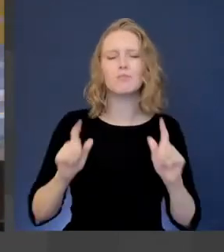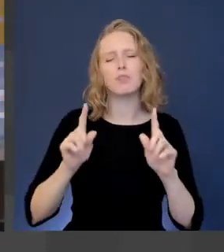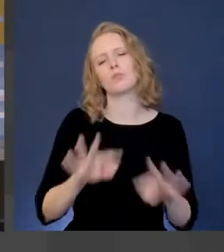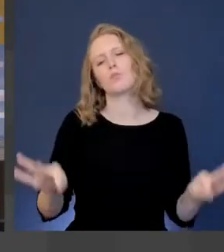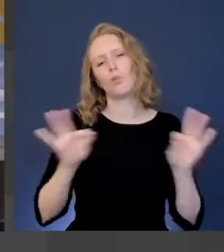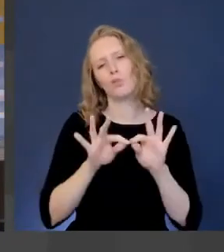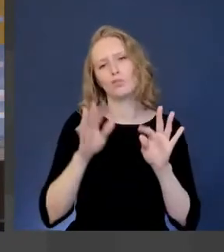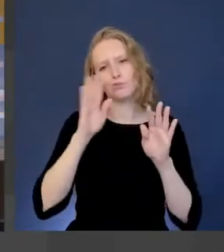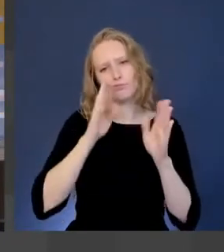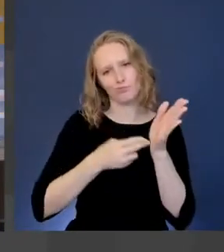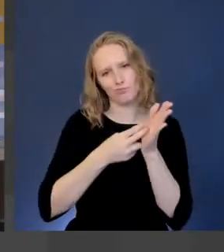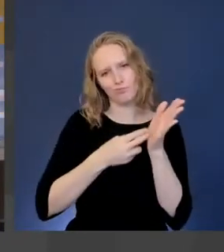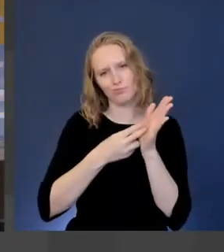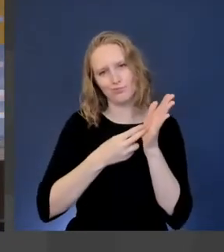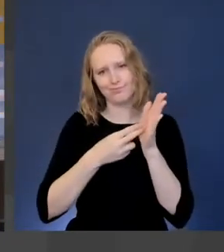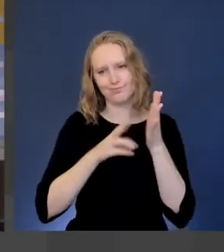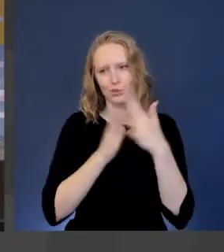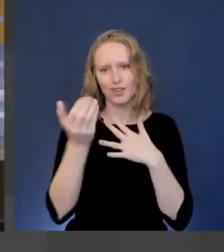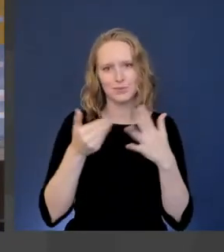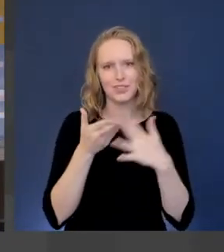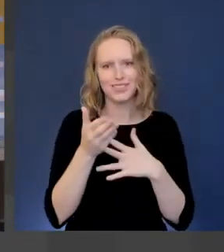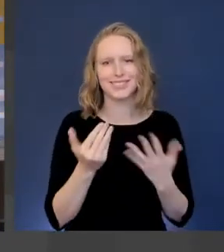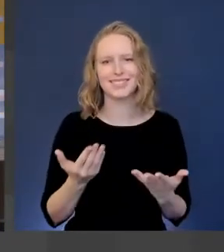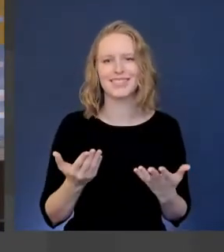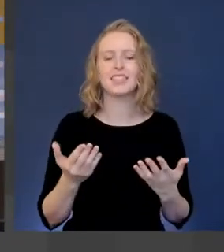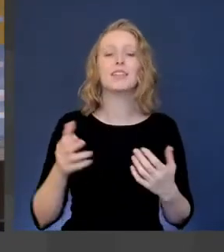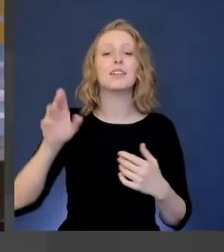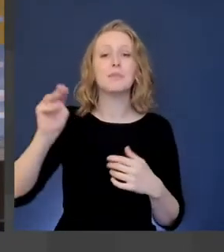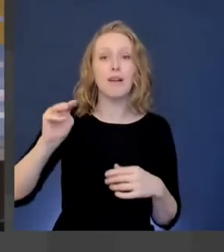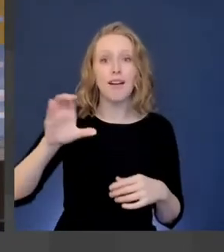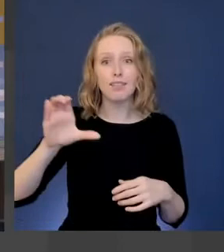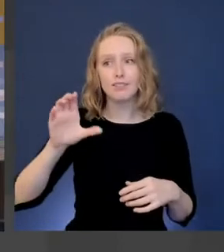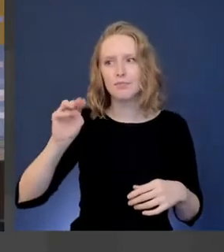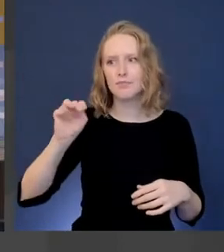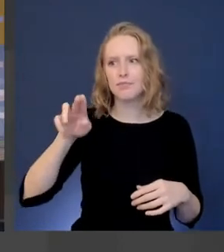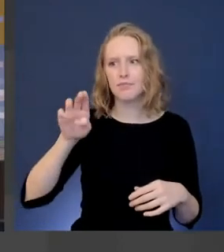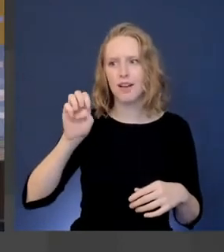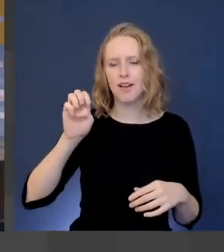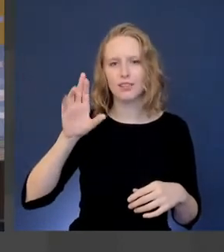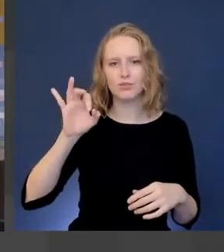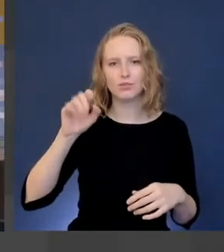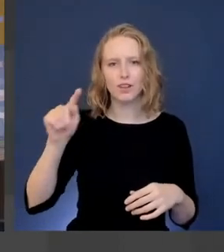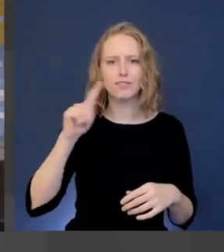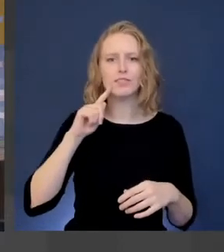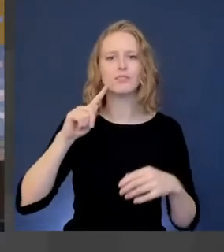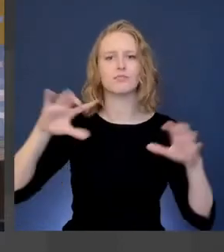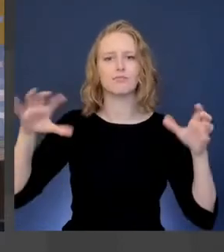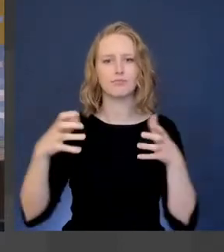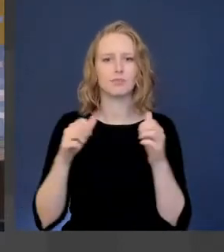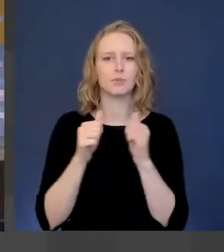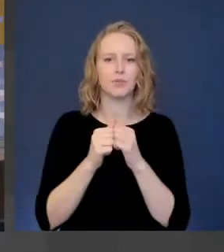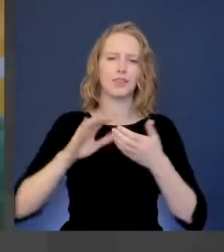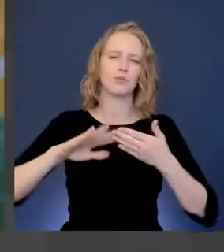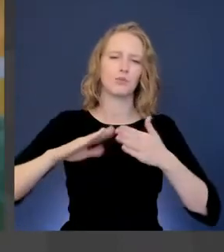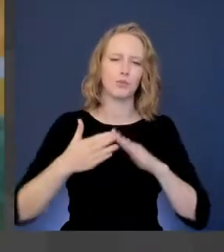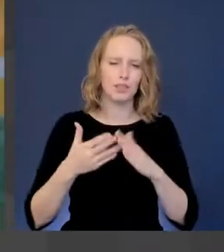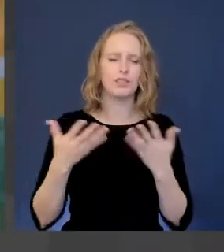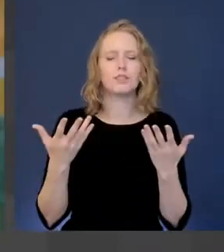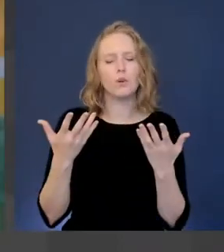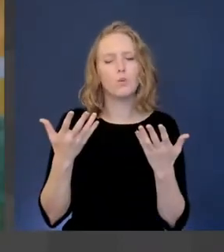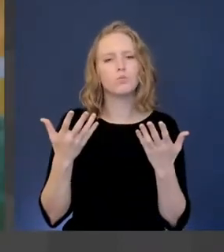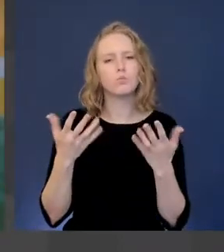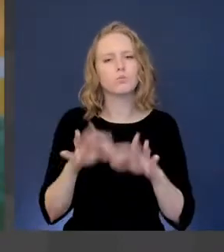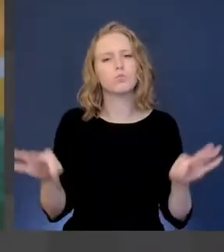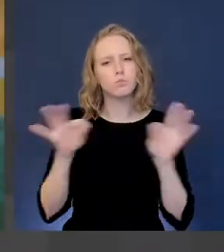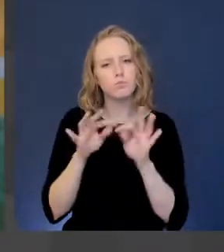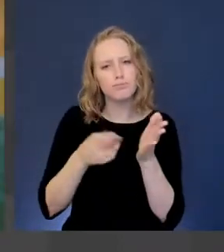because like as we know, like Minecraft is crafted together with the community, and then it's good if we just are as honest as we possibly can. And then when we did